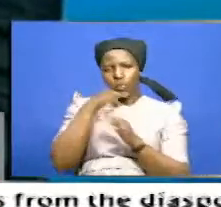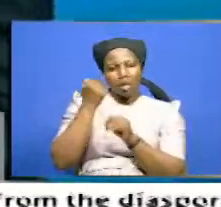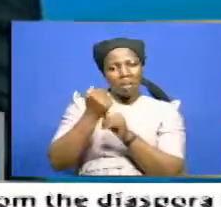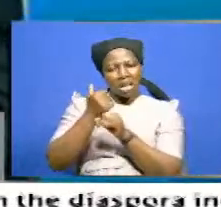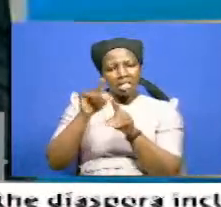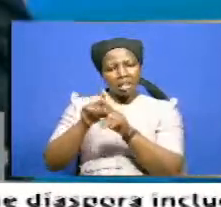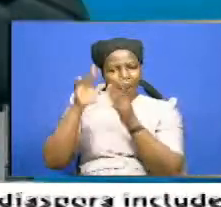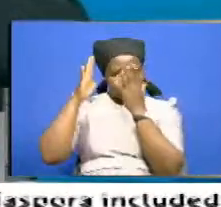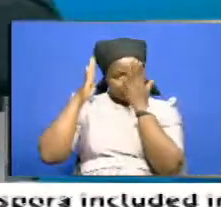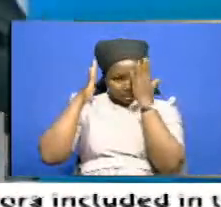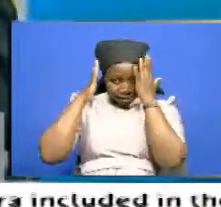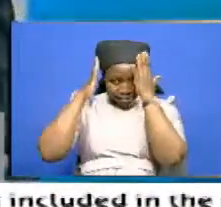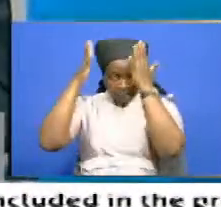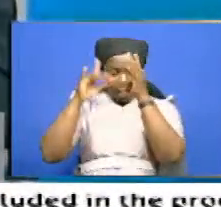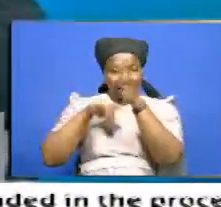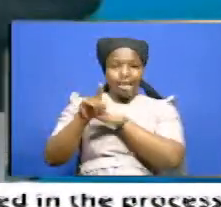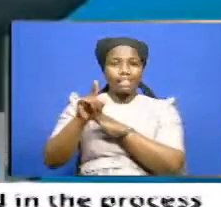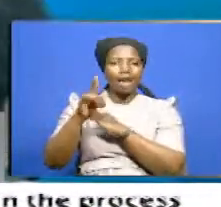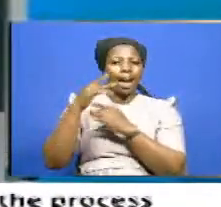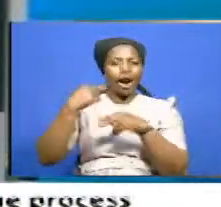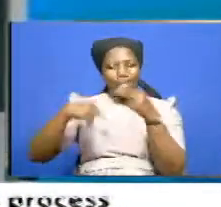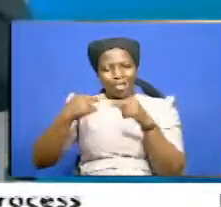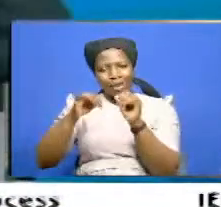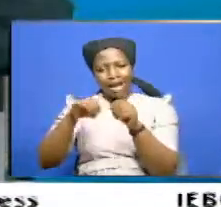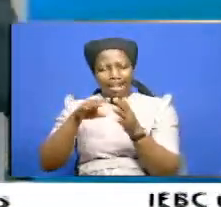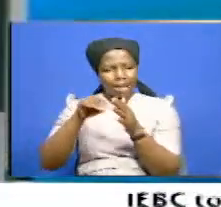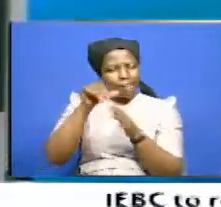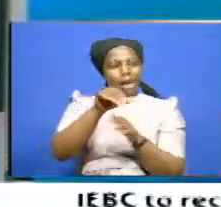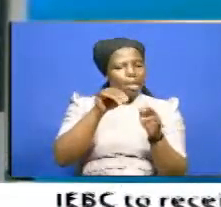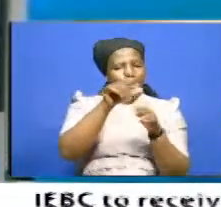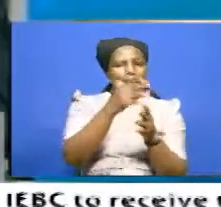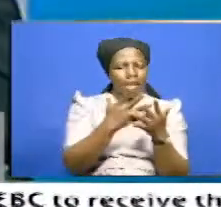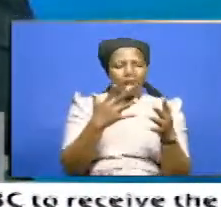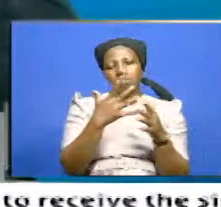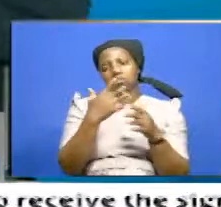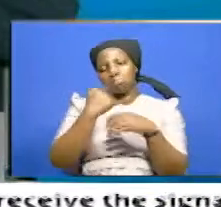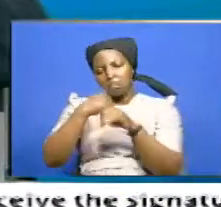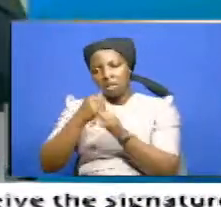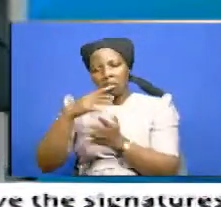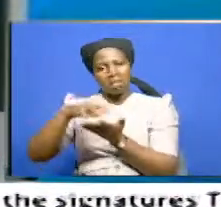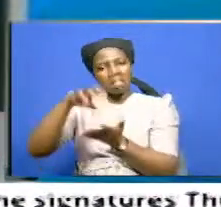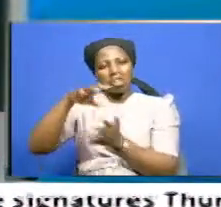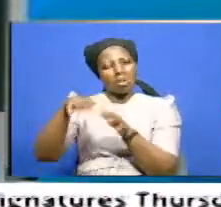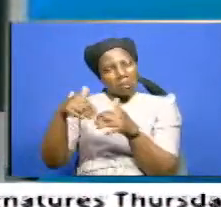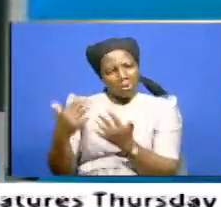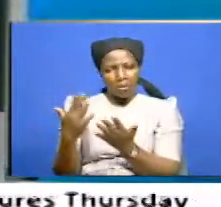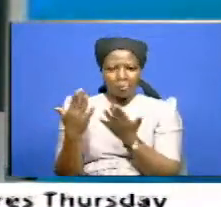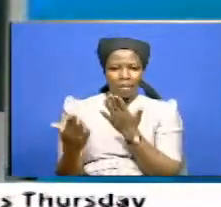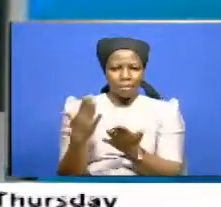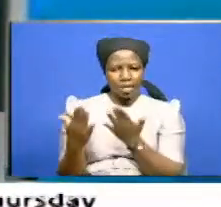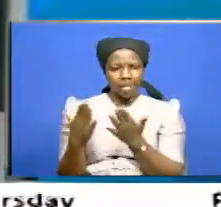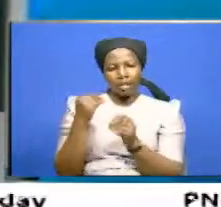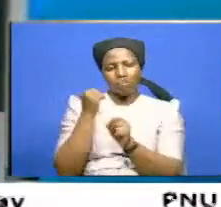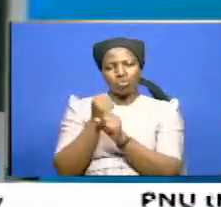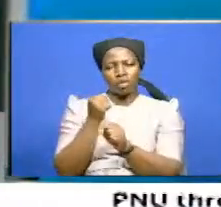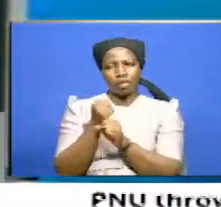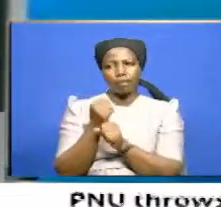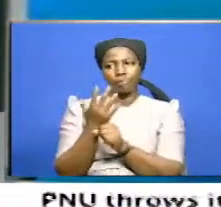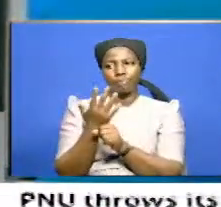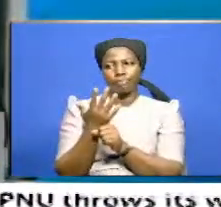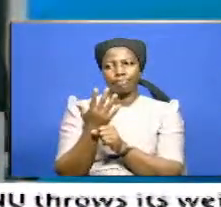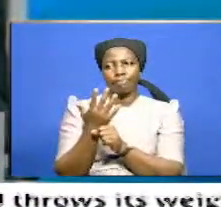hotel, they can now buy those appliances for baking cakes or maybe doing